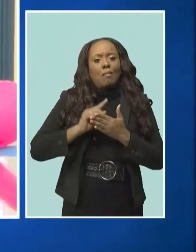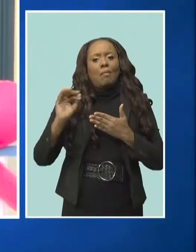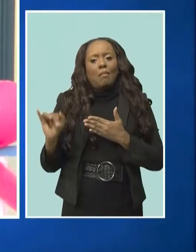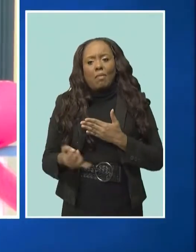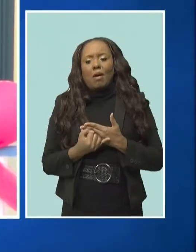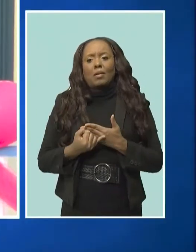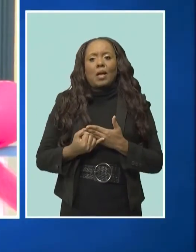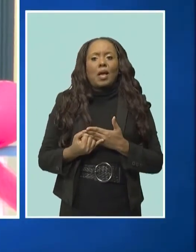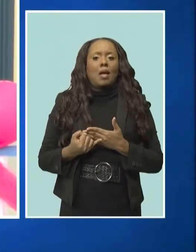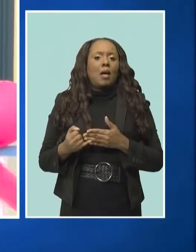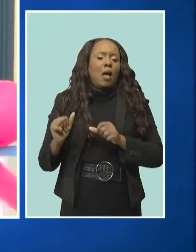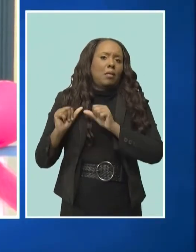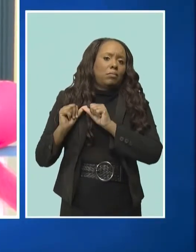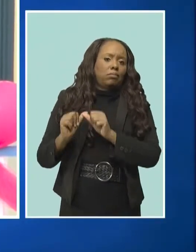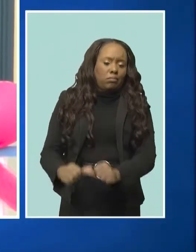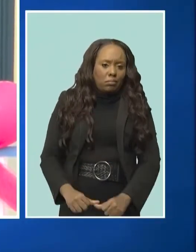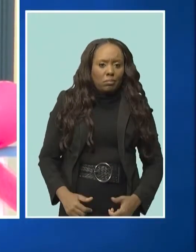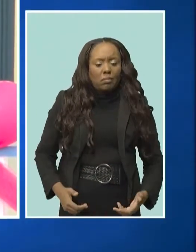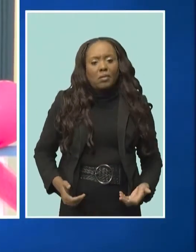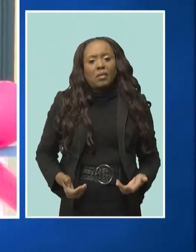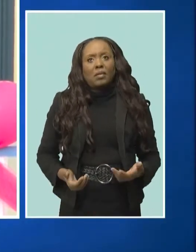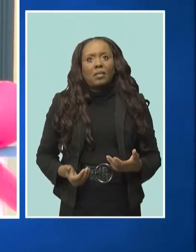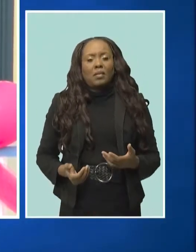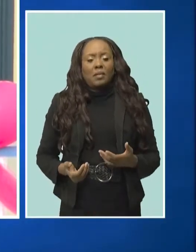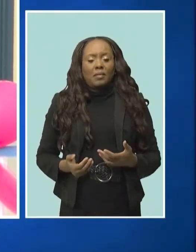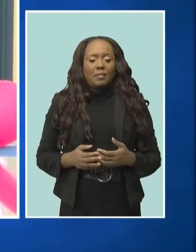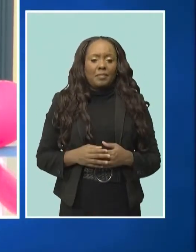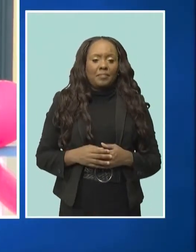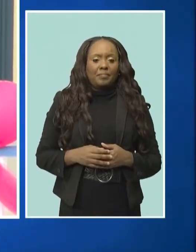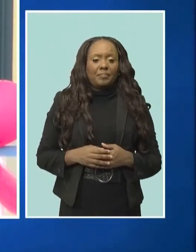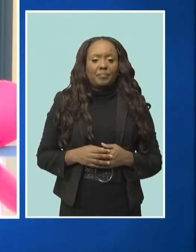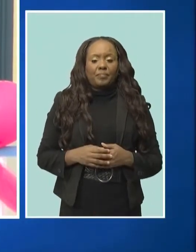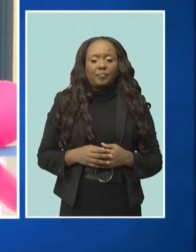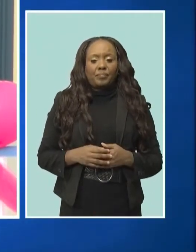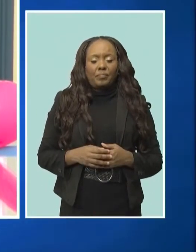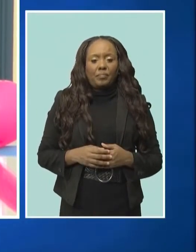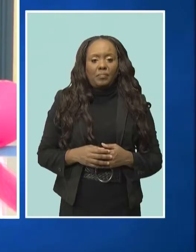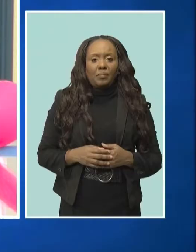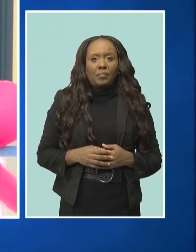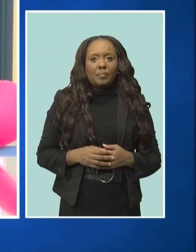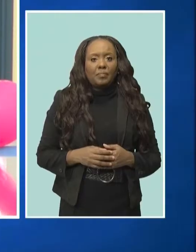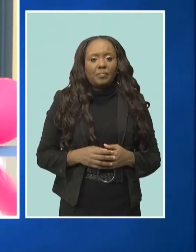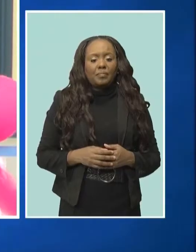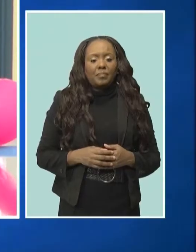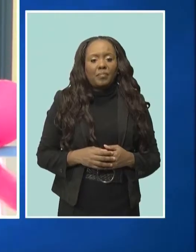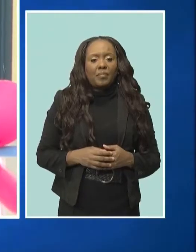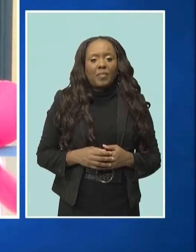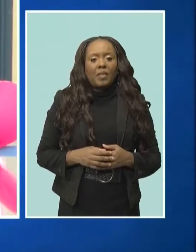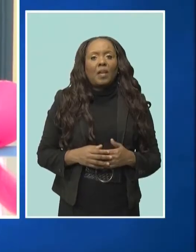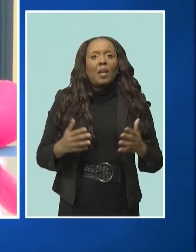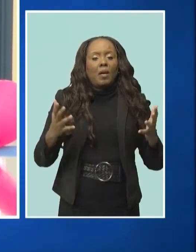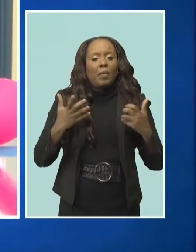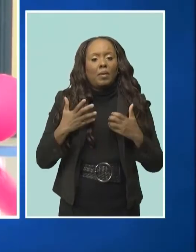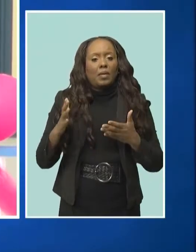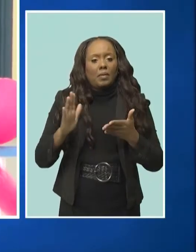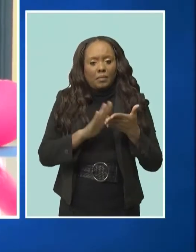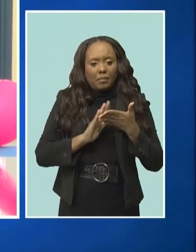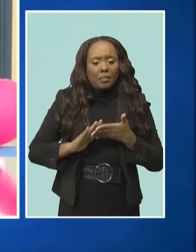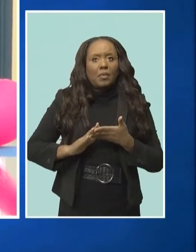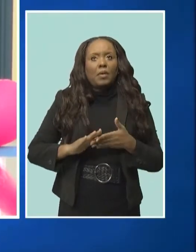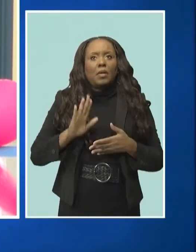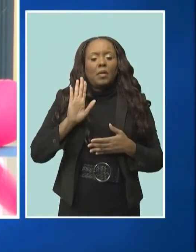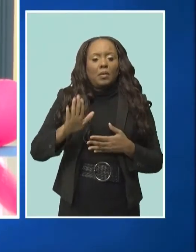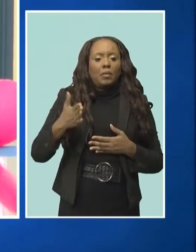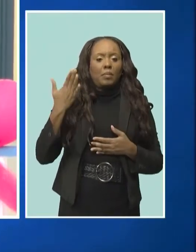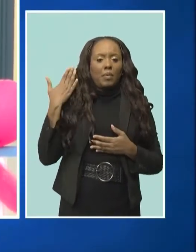on. I want to commend your previous MP, George